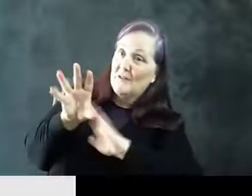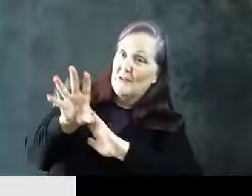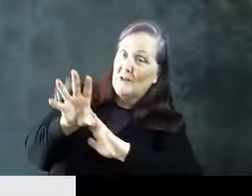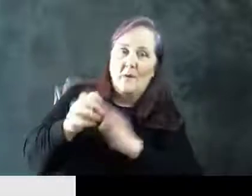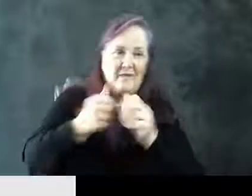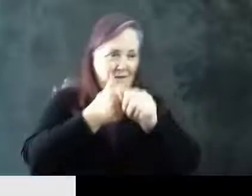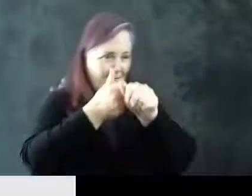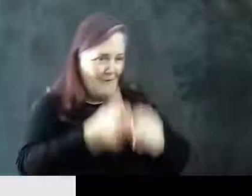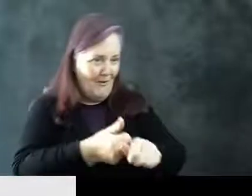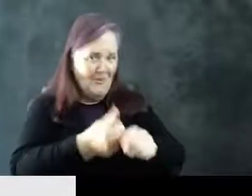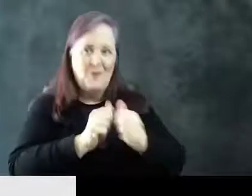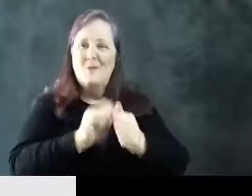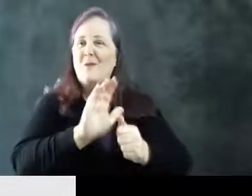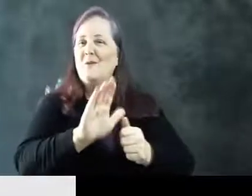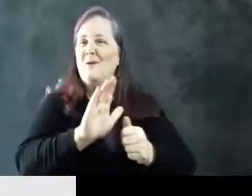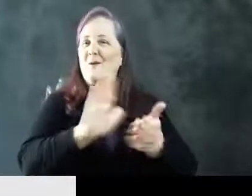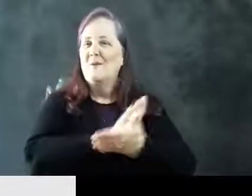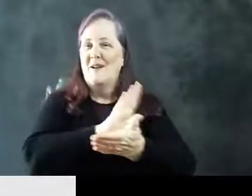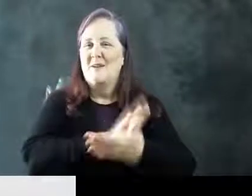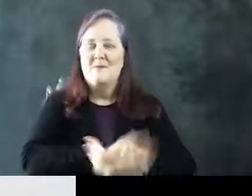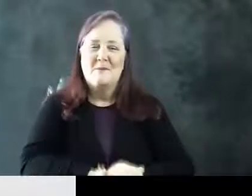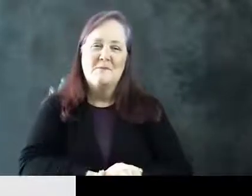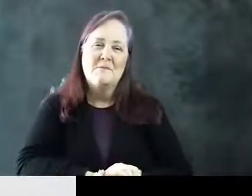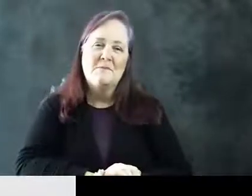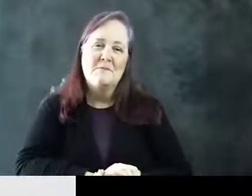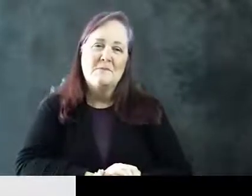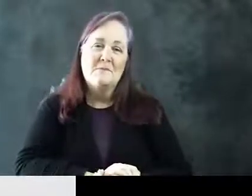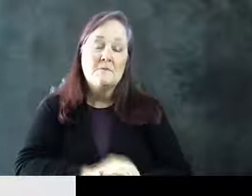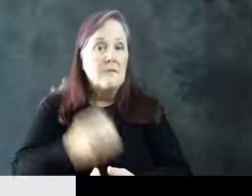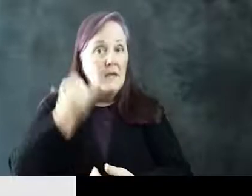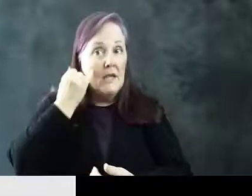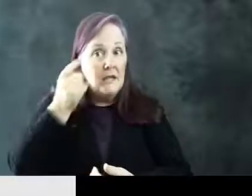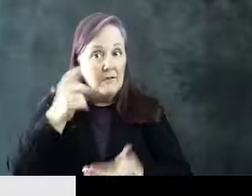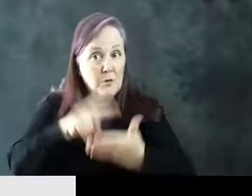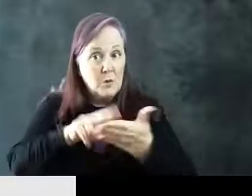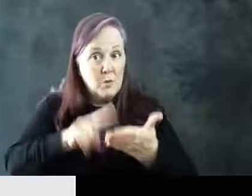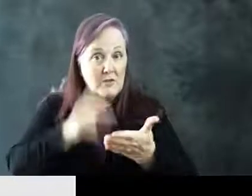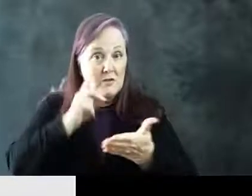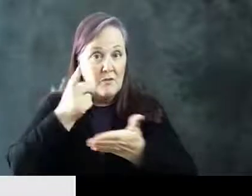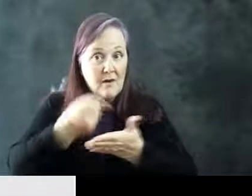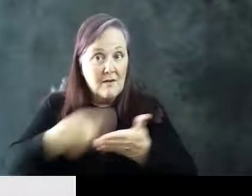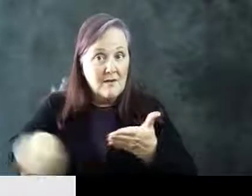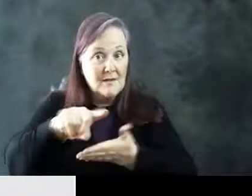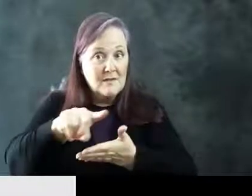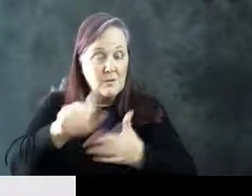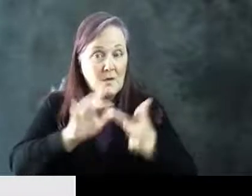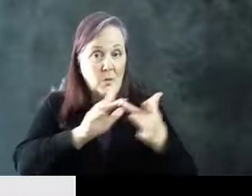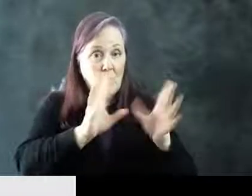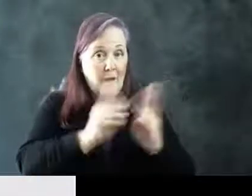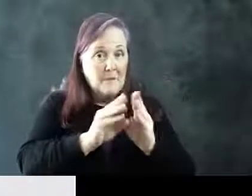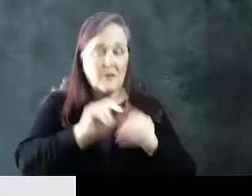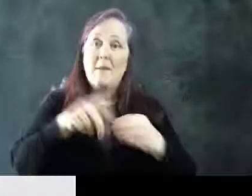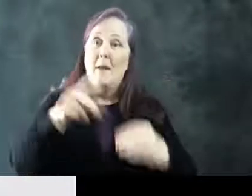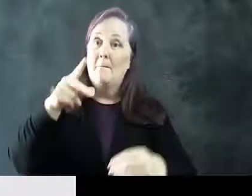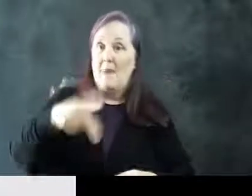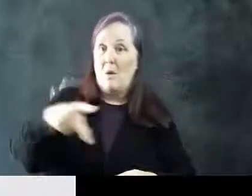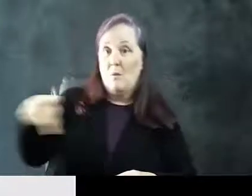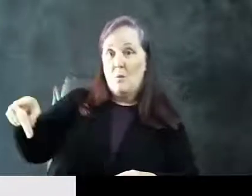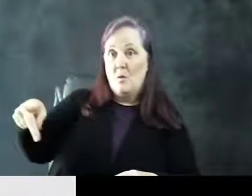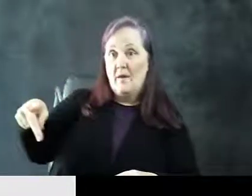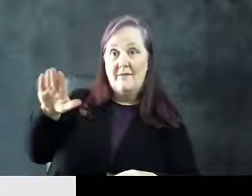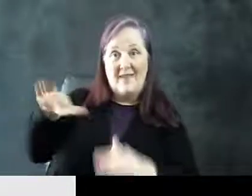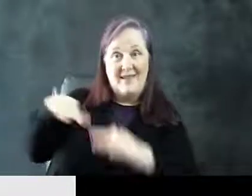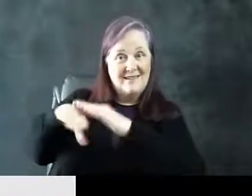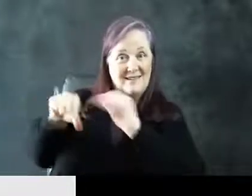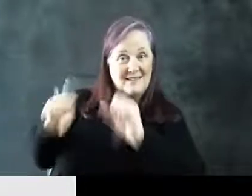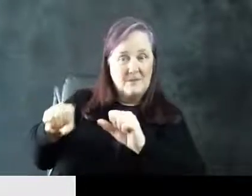then if you would like to. And just a note, if you did register for next week's webinar on PowerPoint accessibility, we will